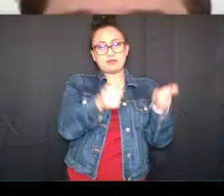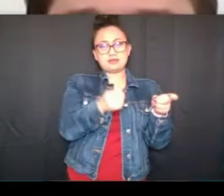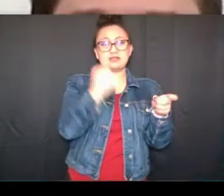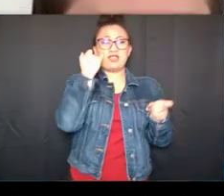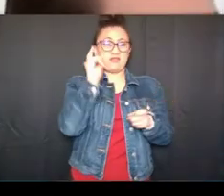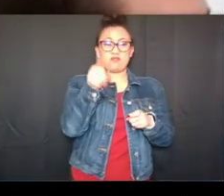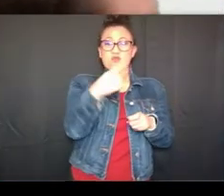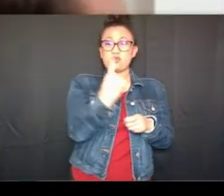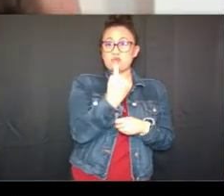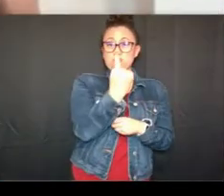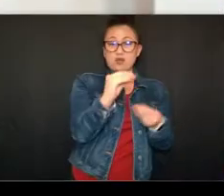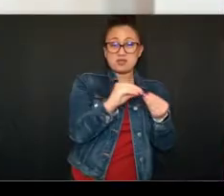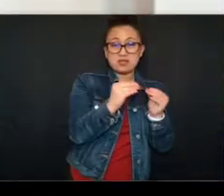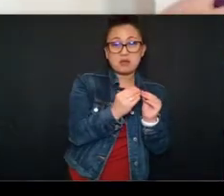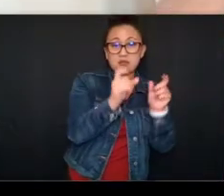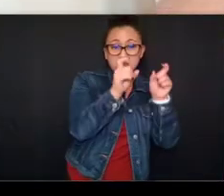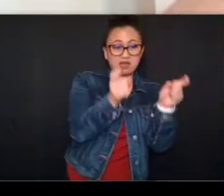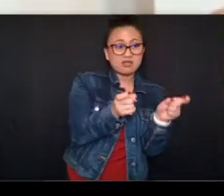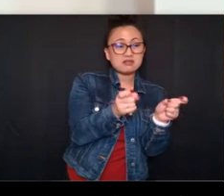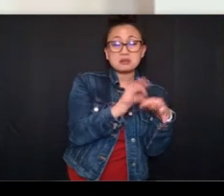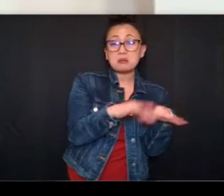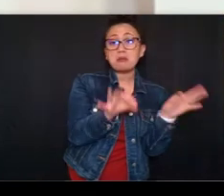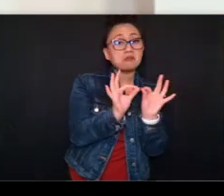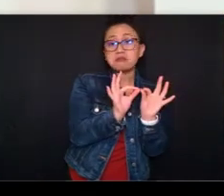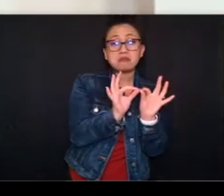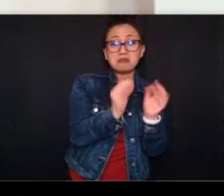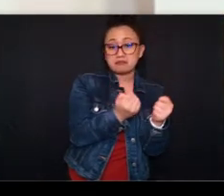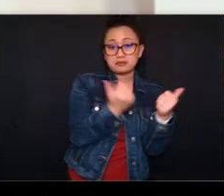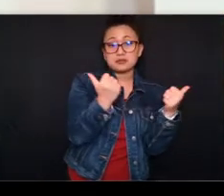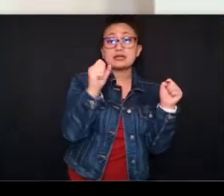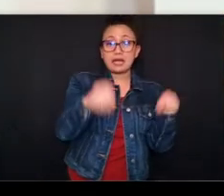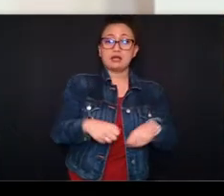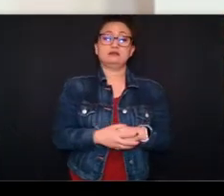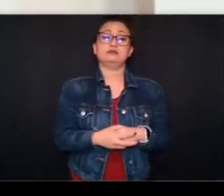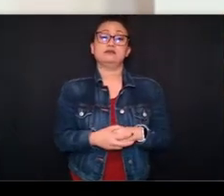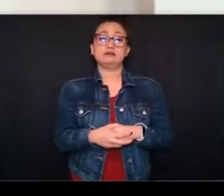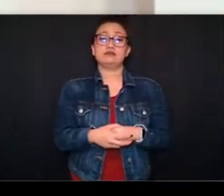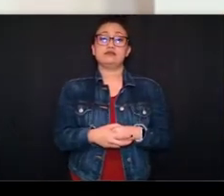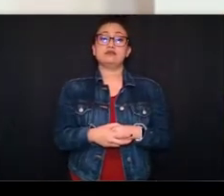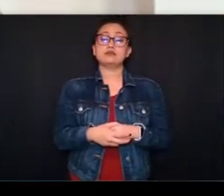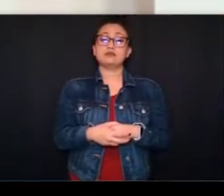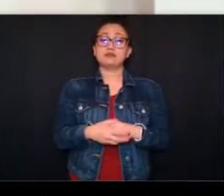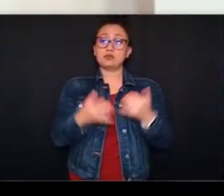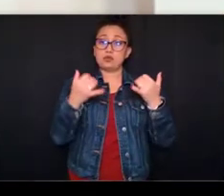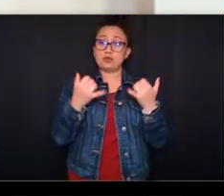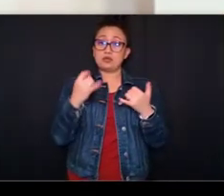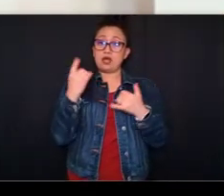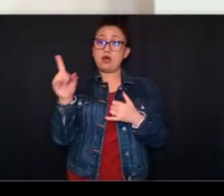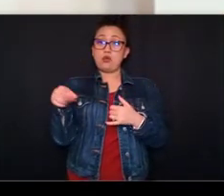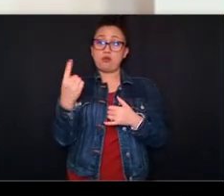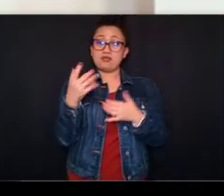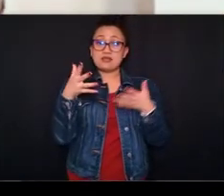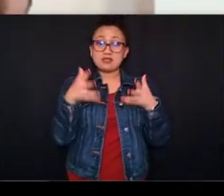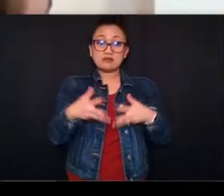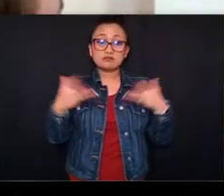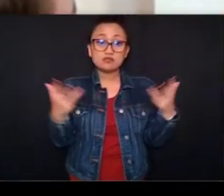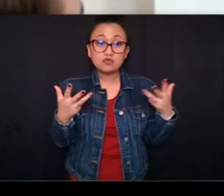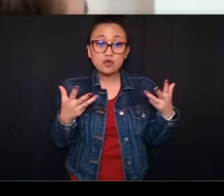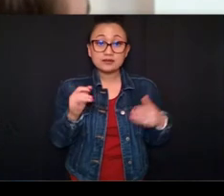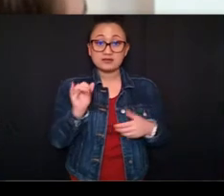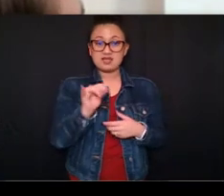even matter anymore. Okay? So we've done everything inside the parentheses, and now the only thing that we have left to do is